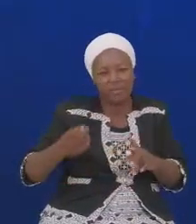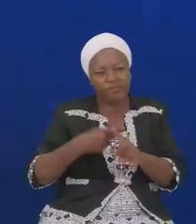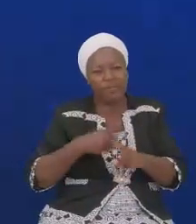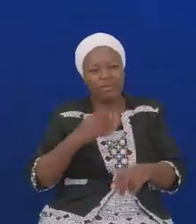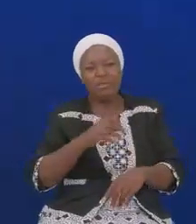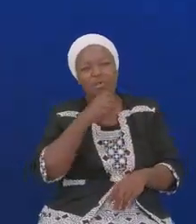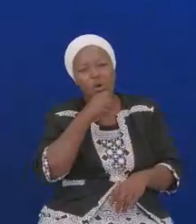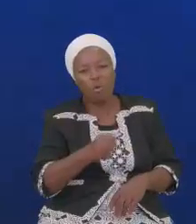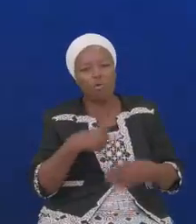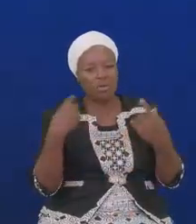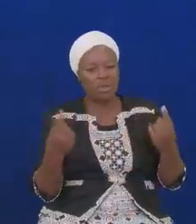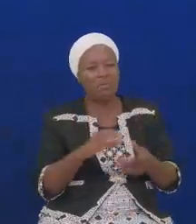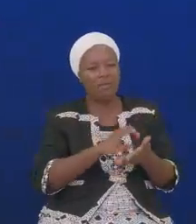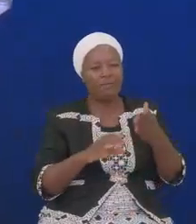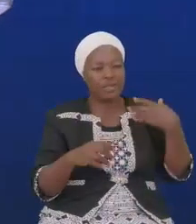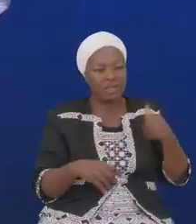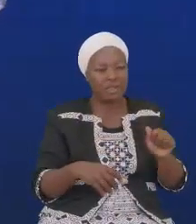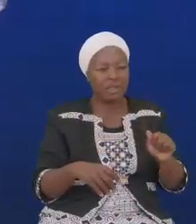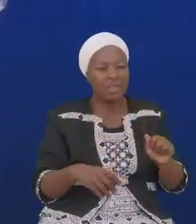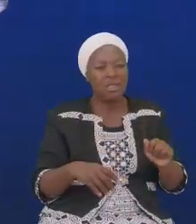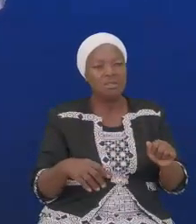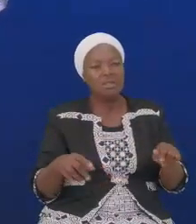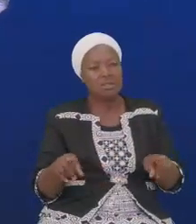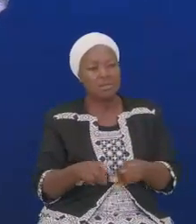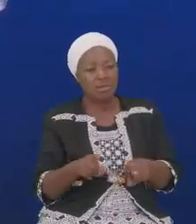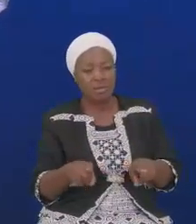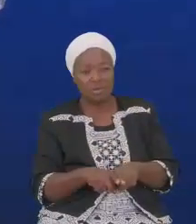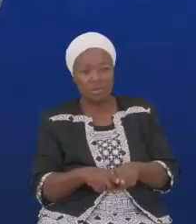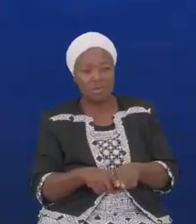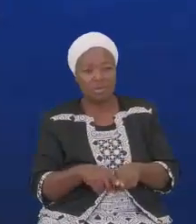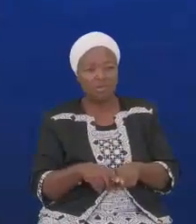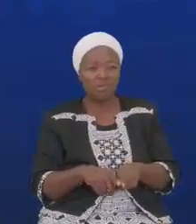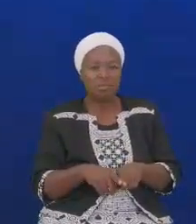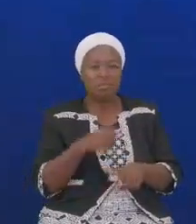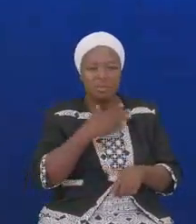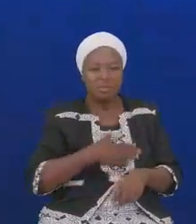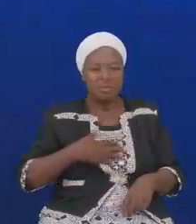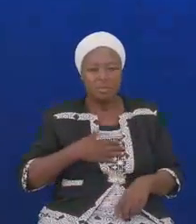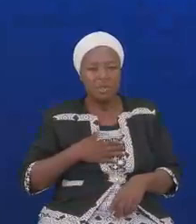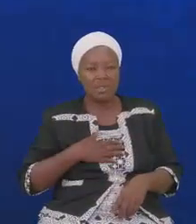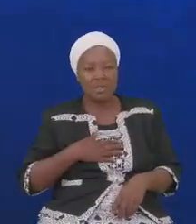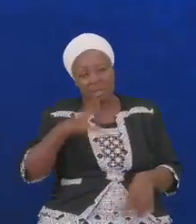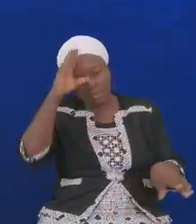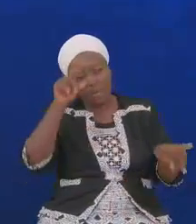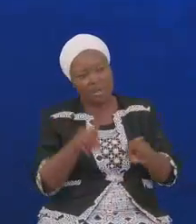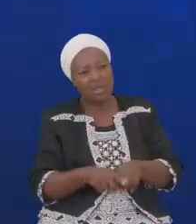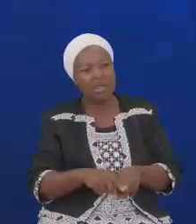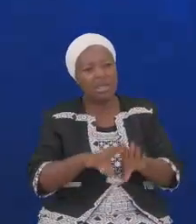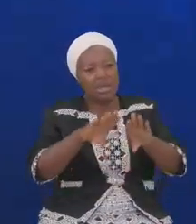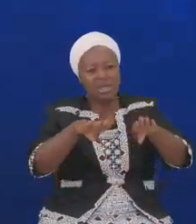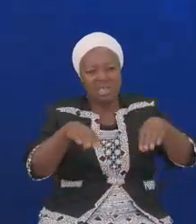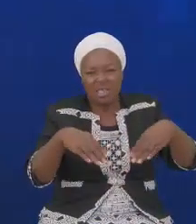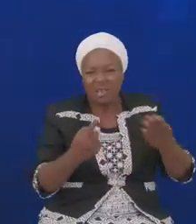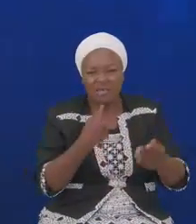sins. Verse 10, it says, wherefore the rather, brethren, give diligence